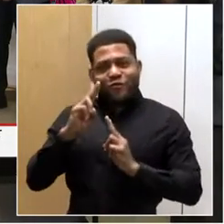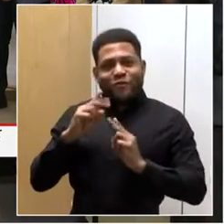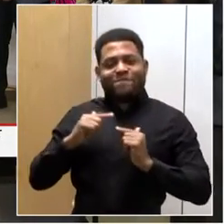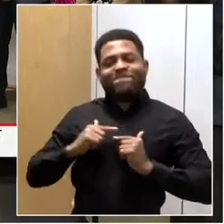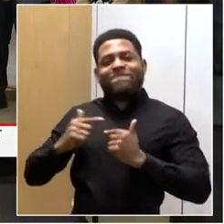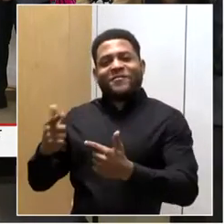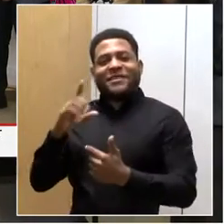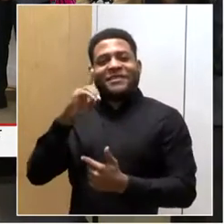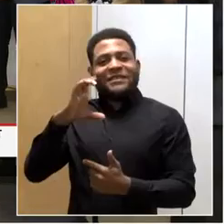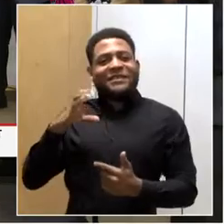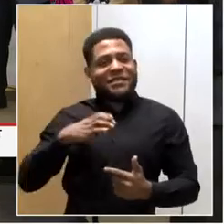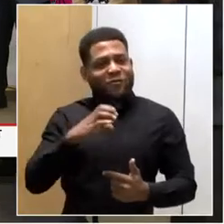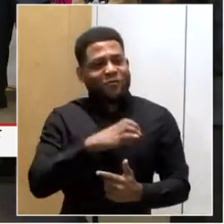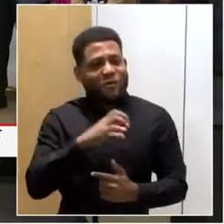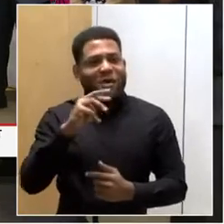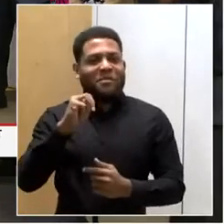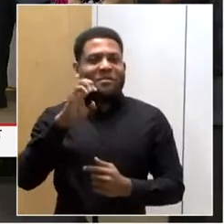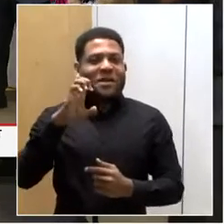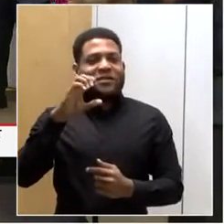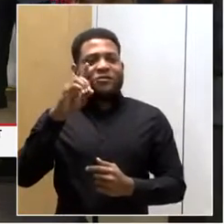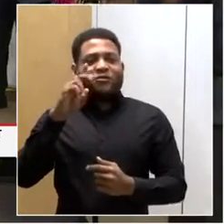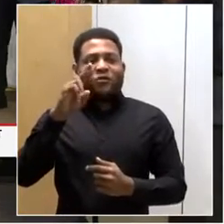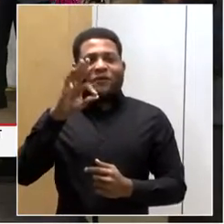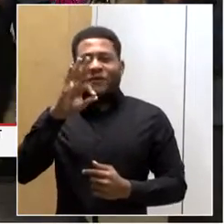Councilmember Kenyon McDuffie.